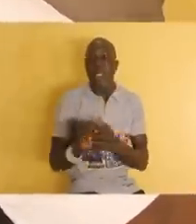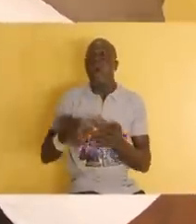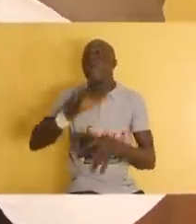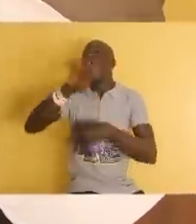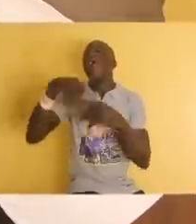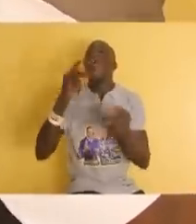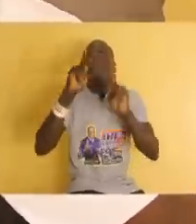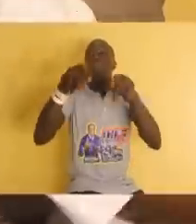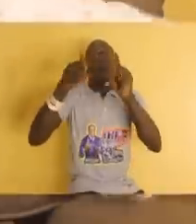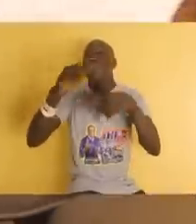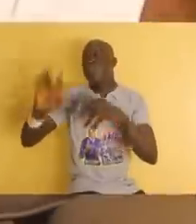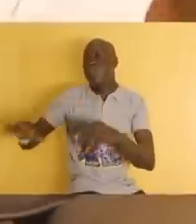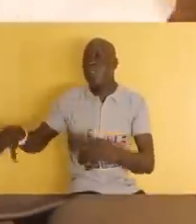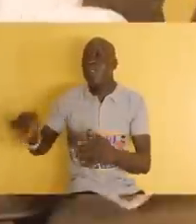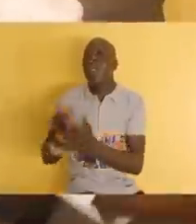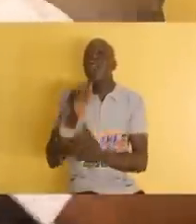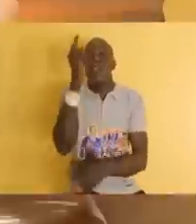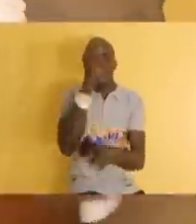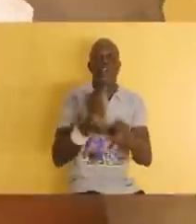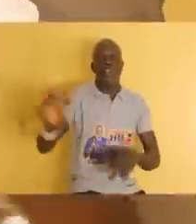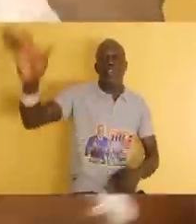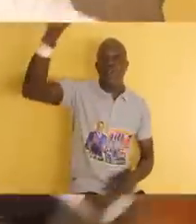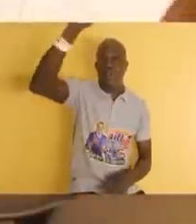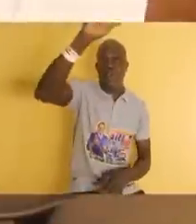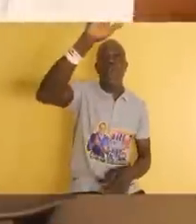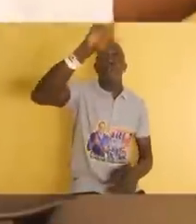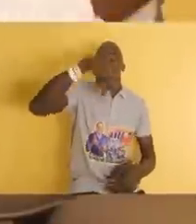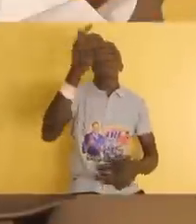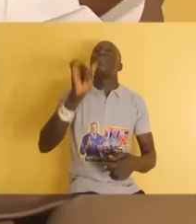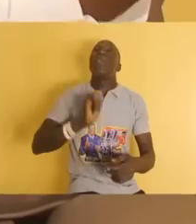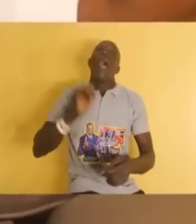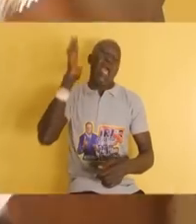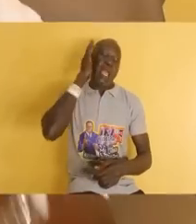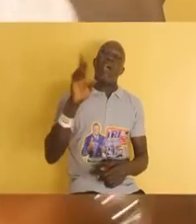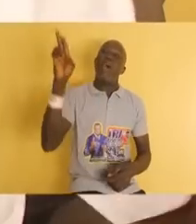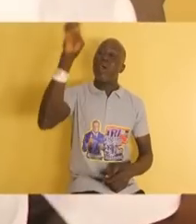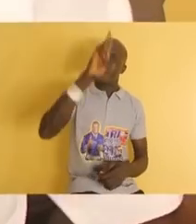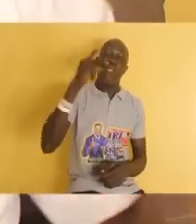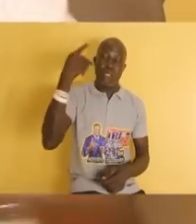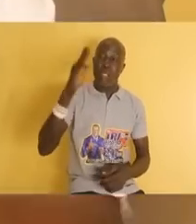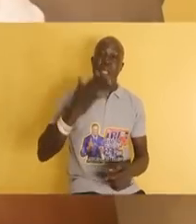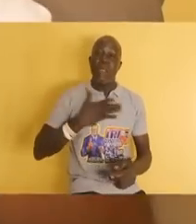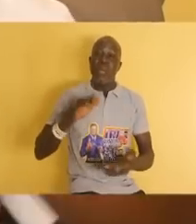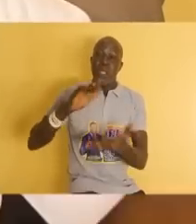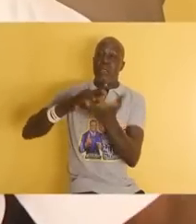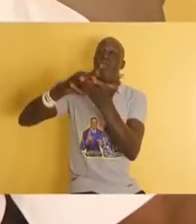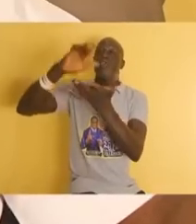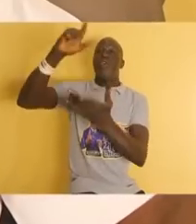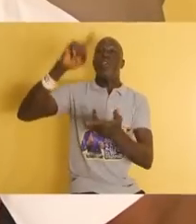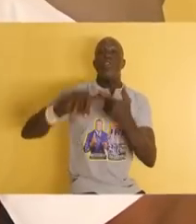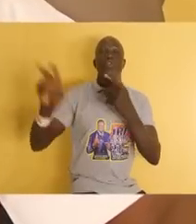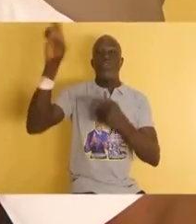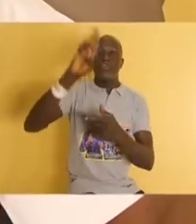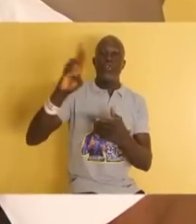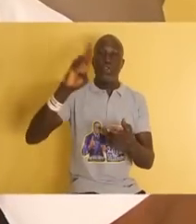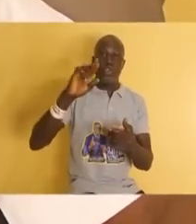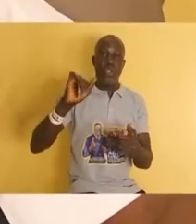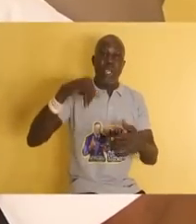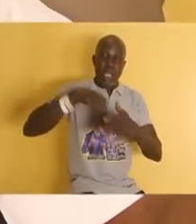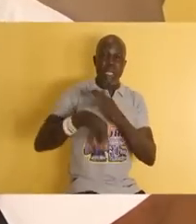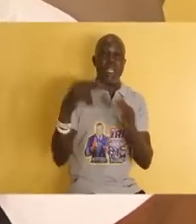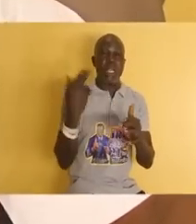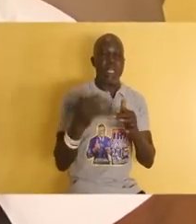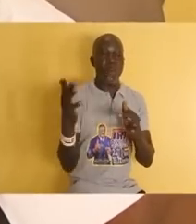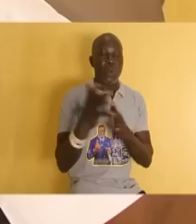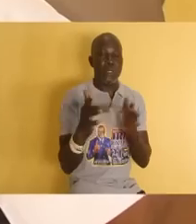to me, sir. And precious children. And now what's okay? Just put your hand. Are you go menu? Are you go menu? And you are not in the name of